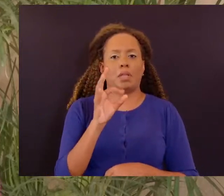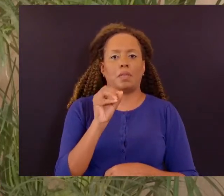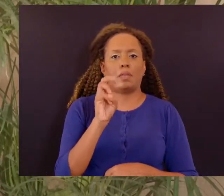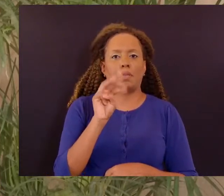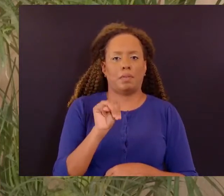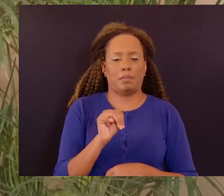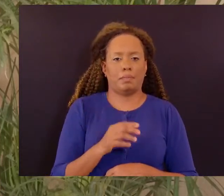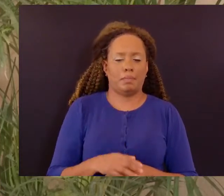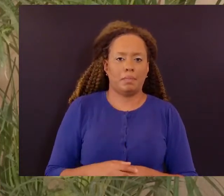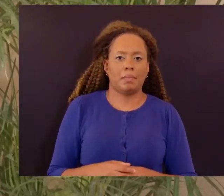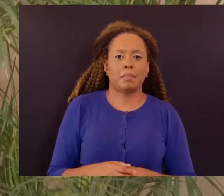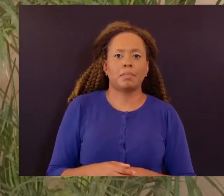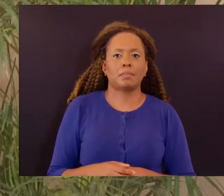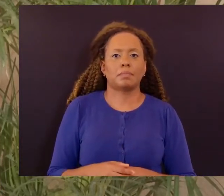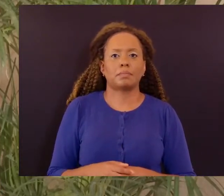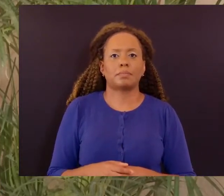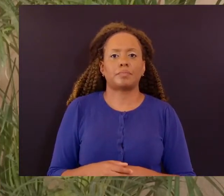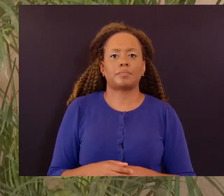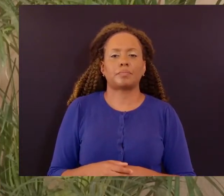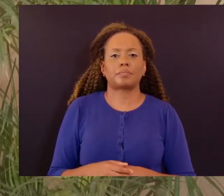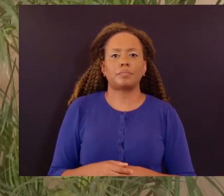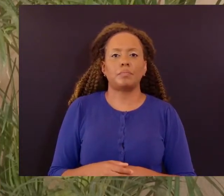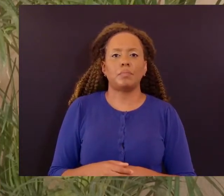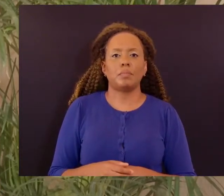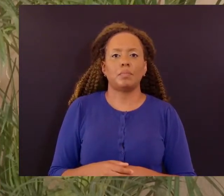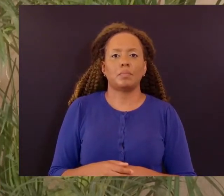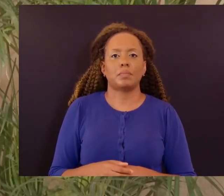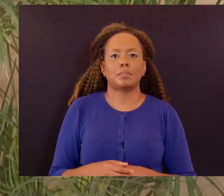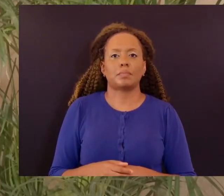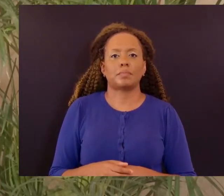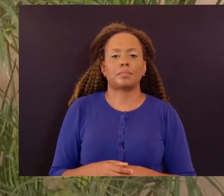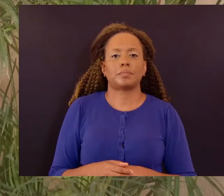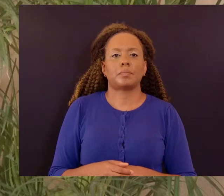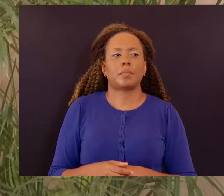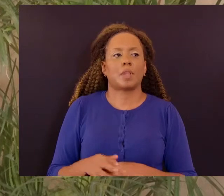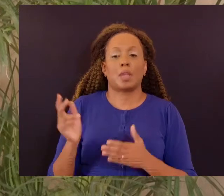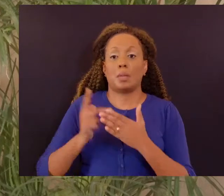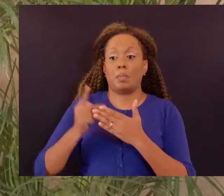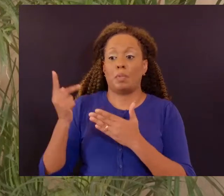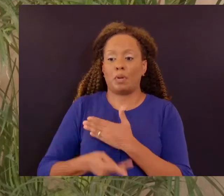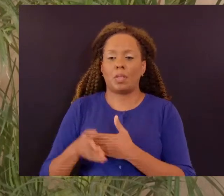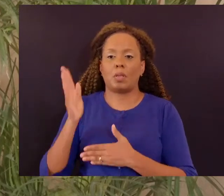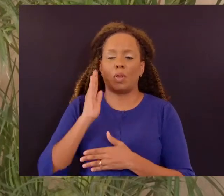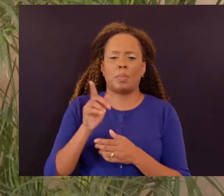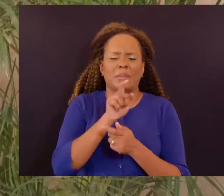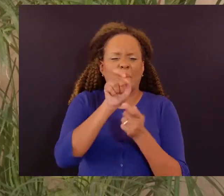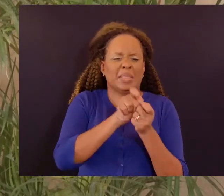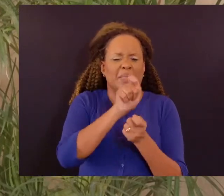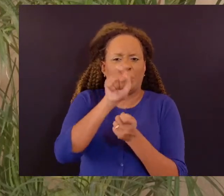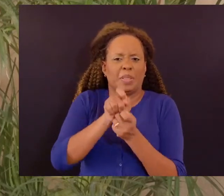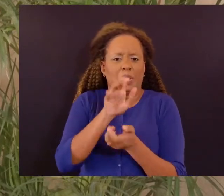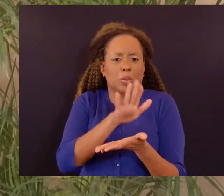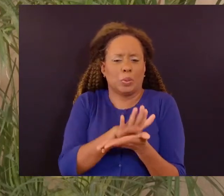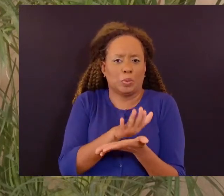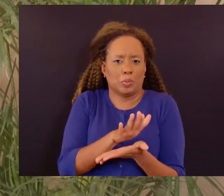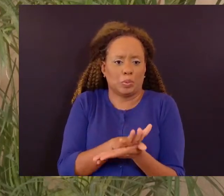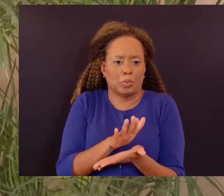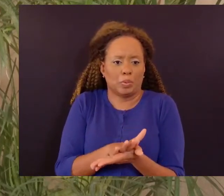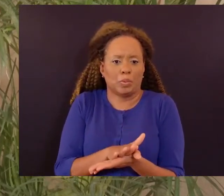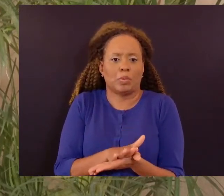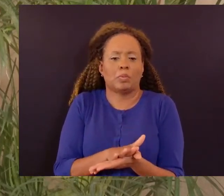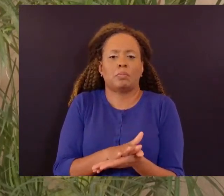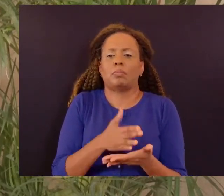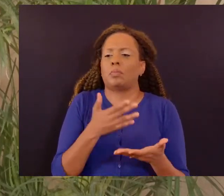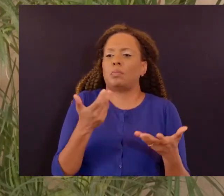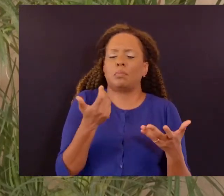out. The programs are going to be school specific, targeting areas of weakness exhibited by